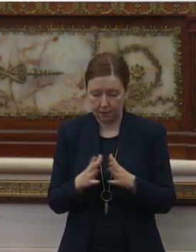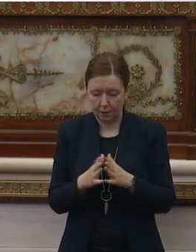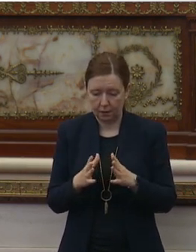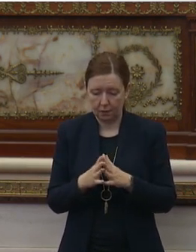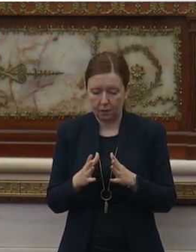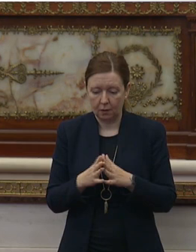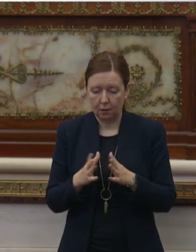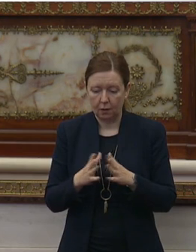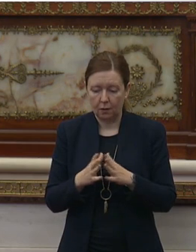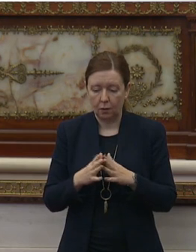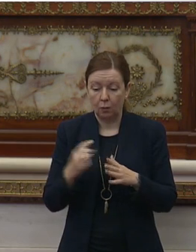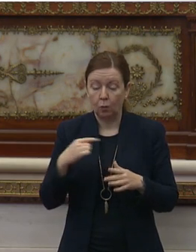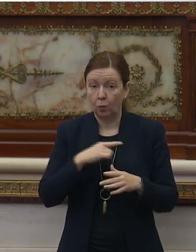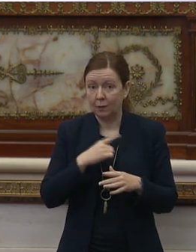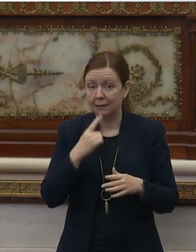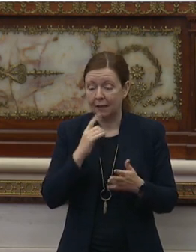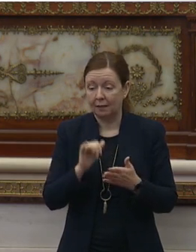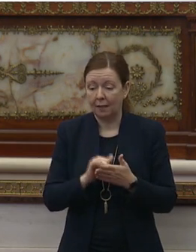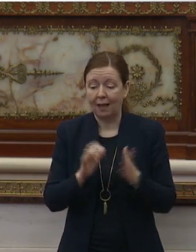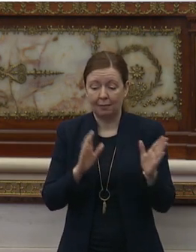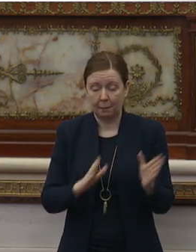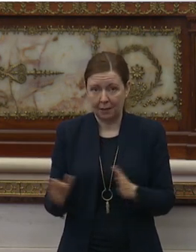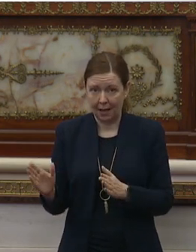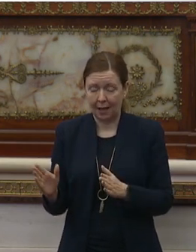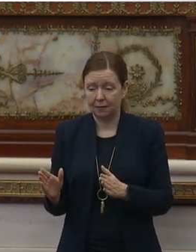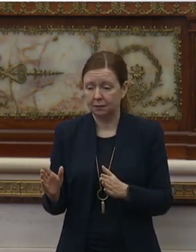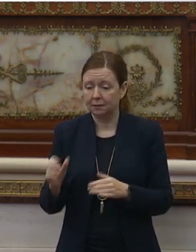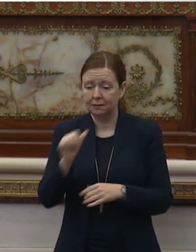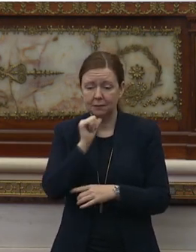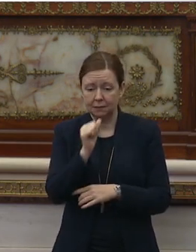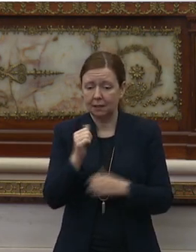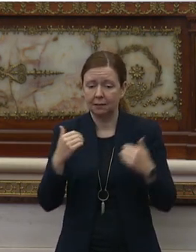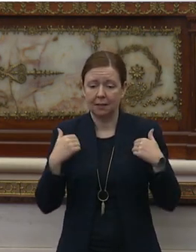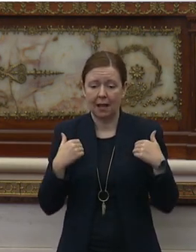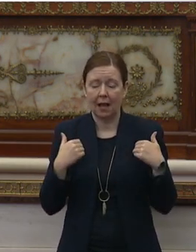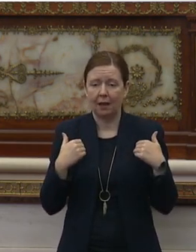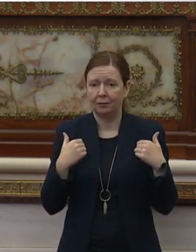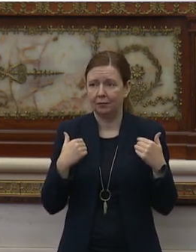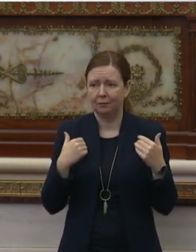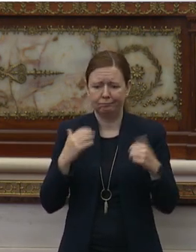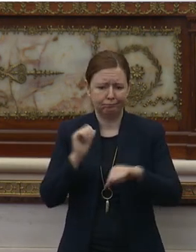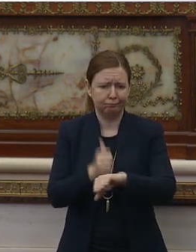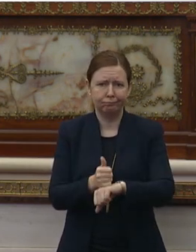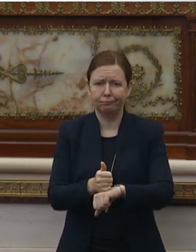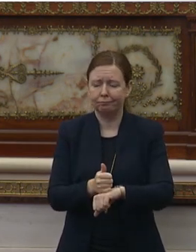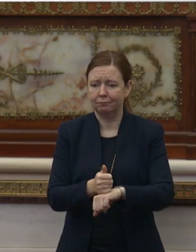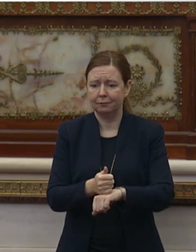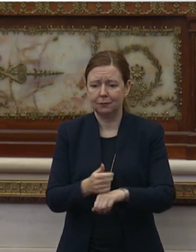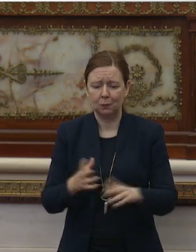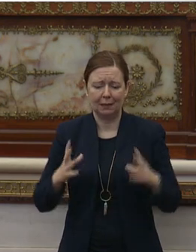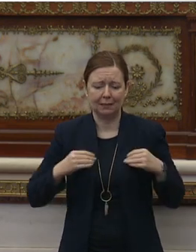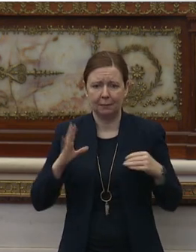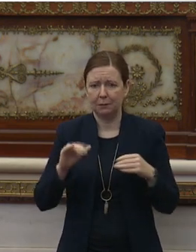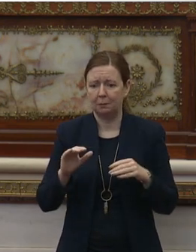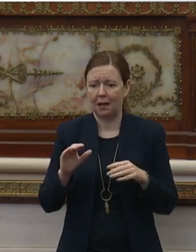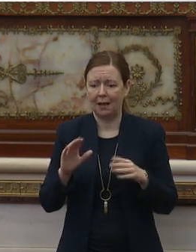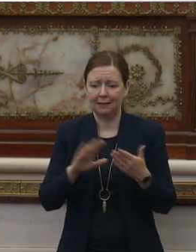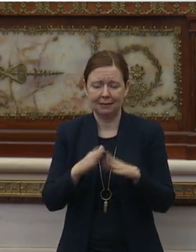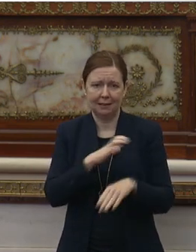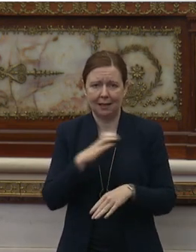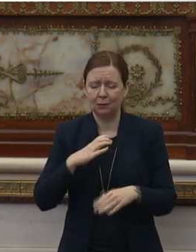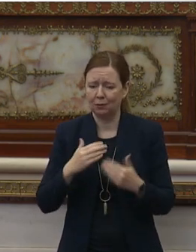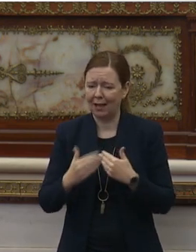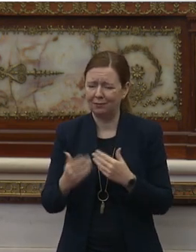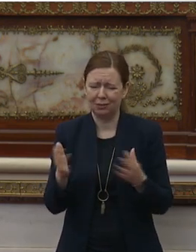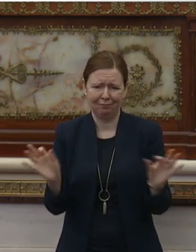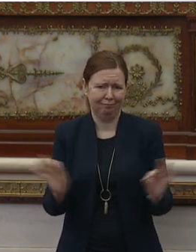So we assert that this plan does not have any basis to be accepted by City Council after such